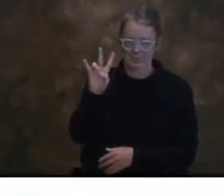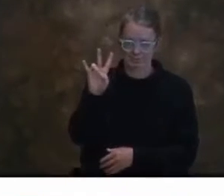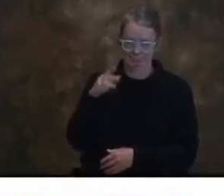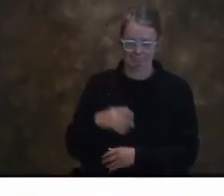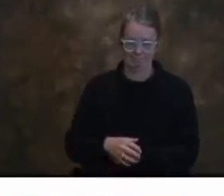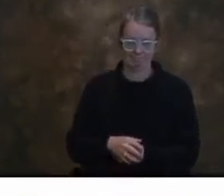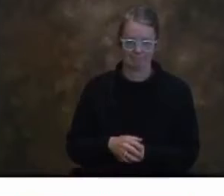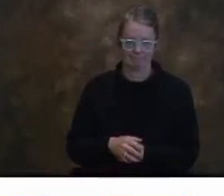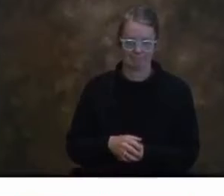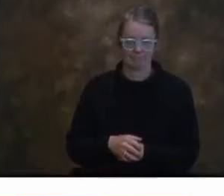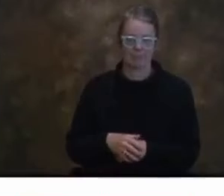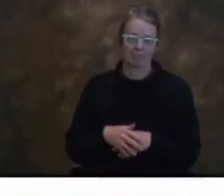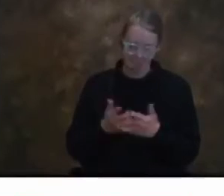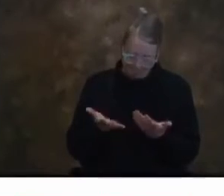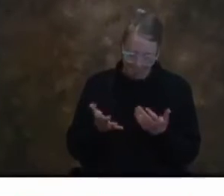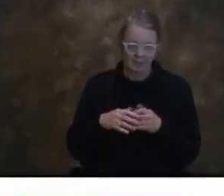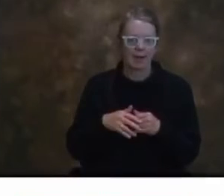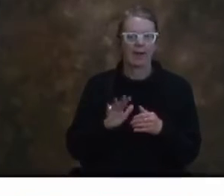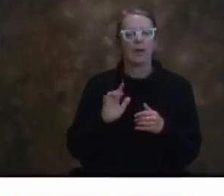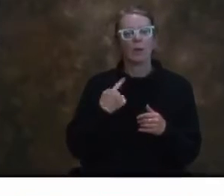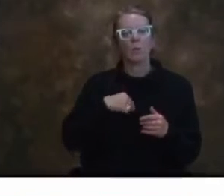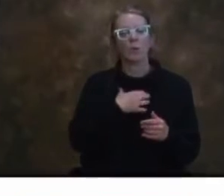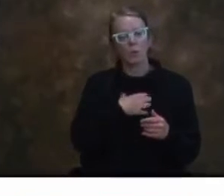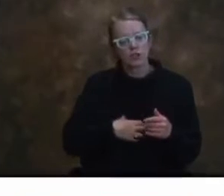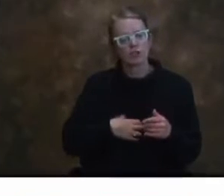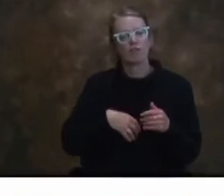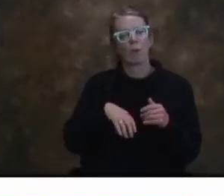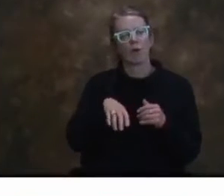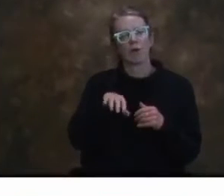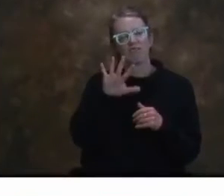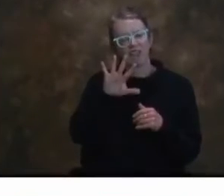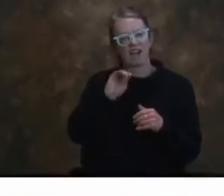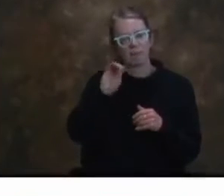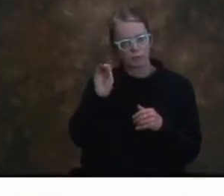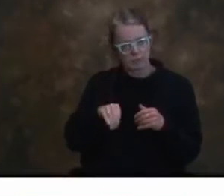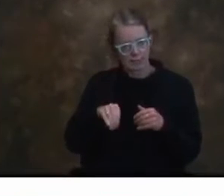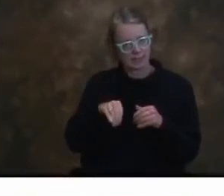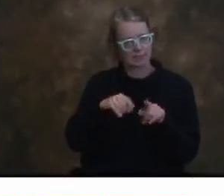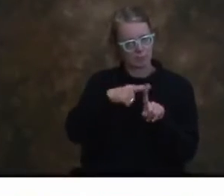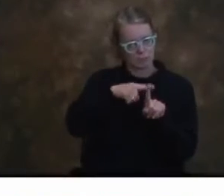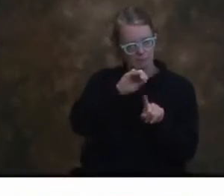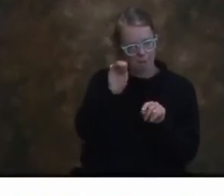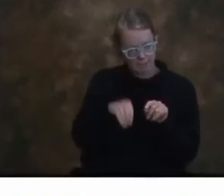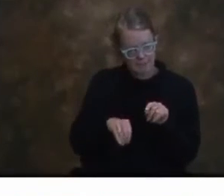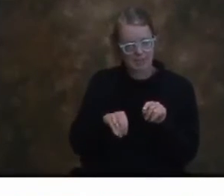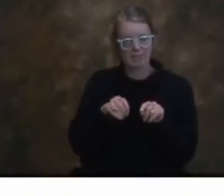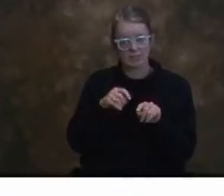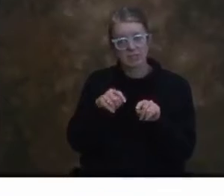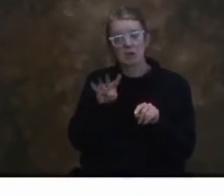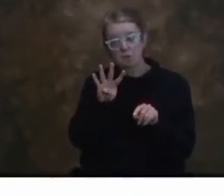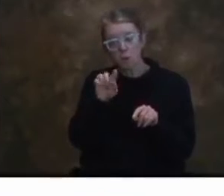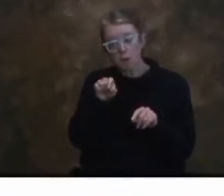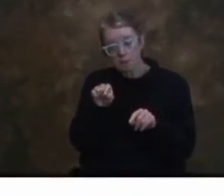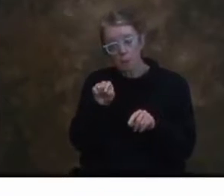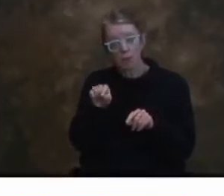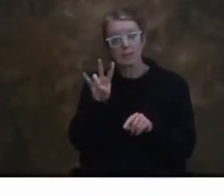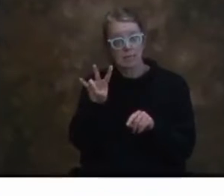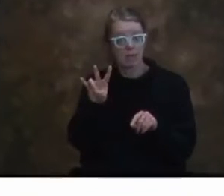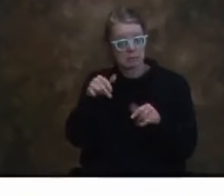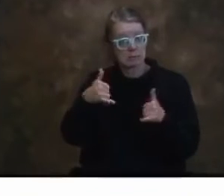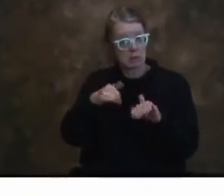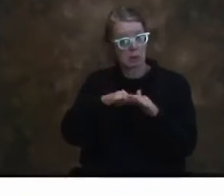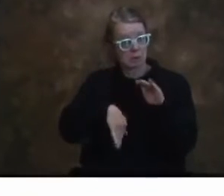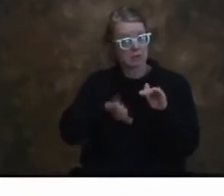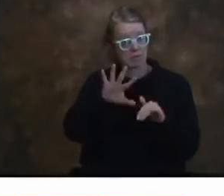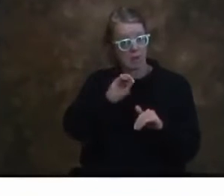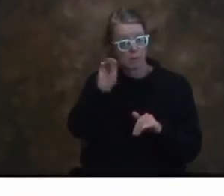While this is still below the desired 5%, an increase is definitely not what I wanted to see as we